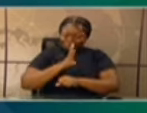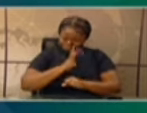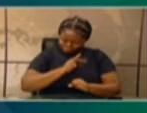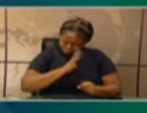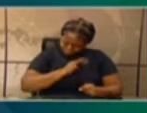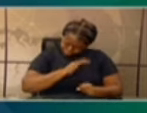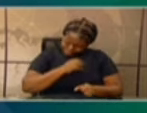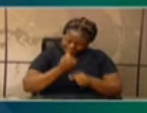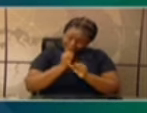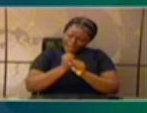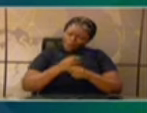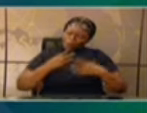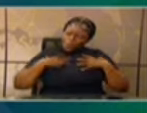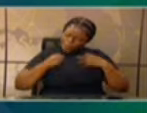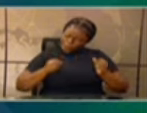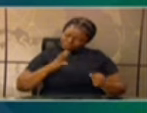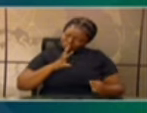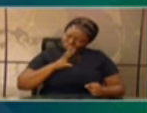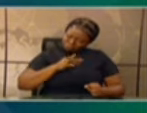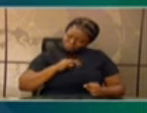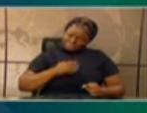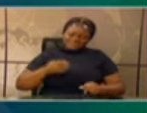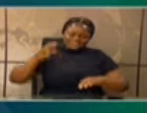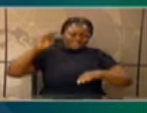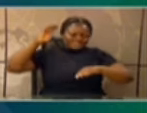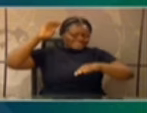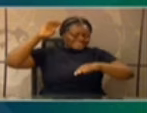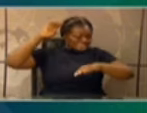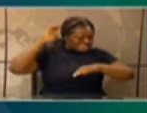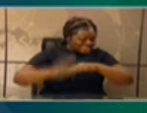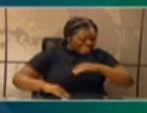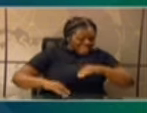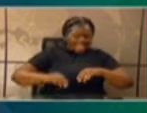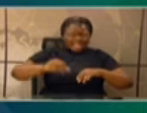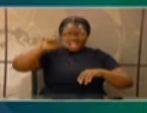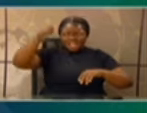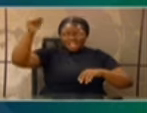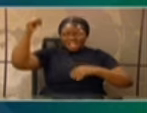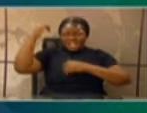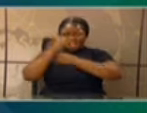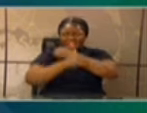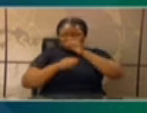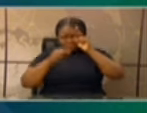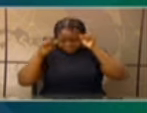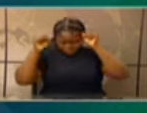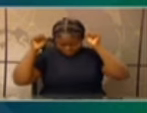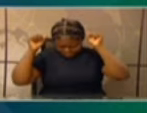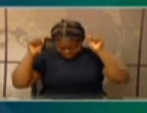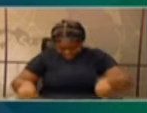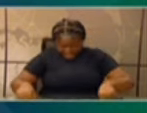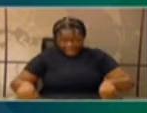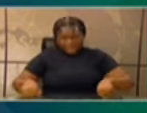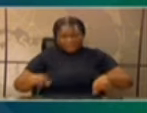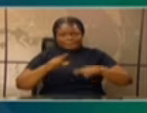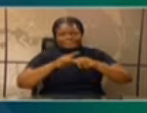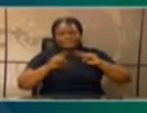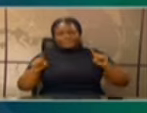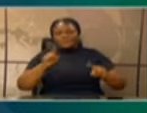Ne ayo. Ye. Emma na chain. Obia adie. But the sun